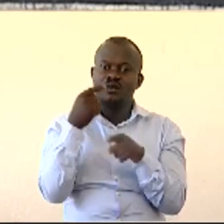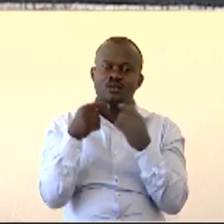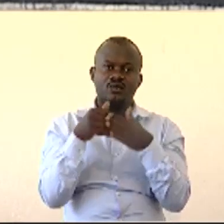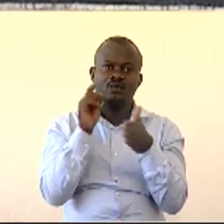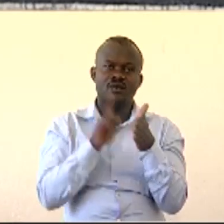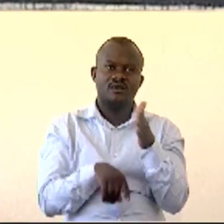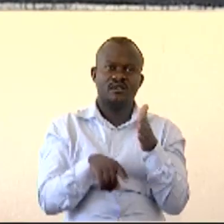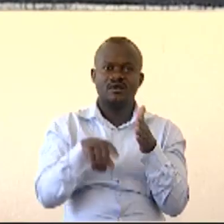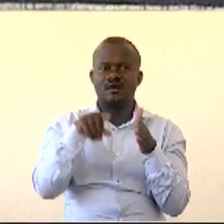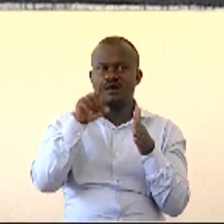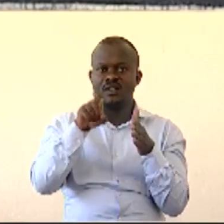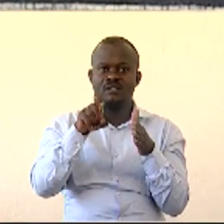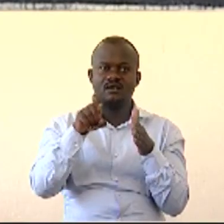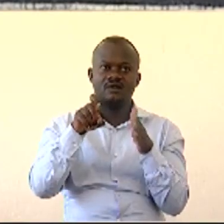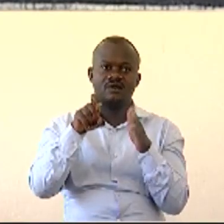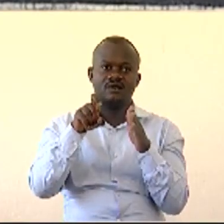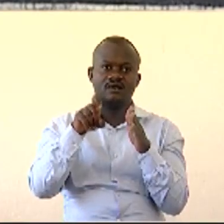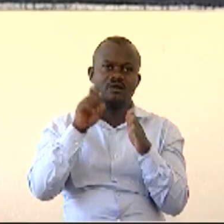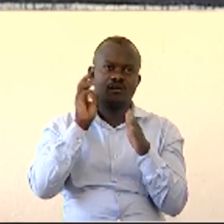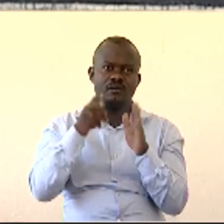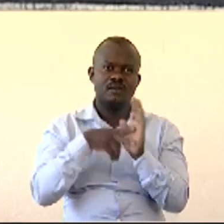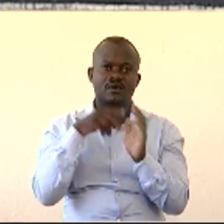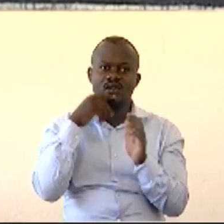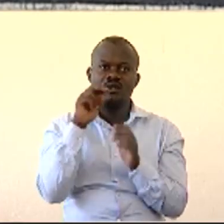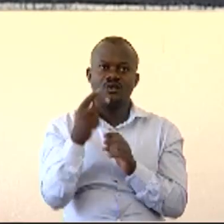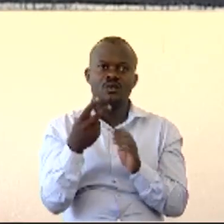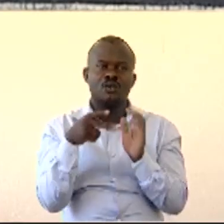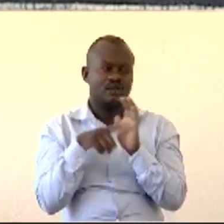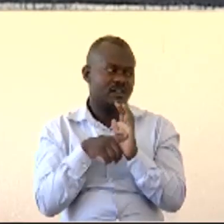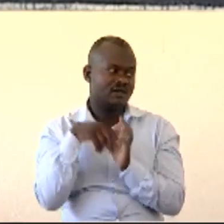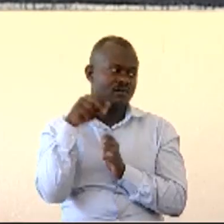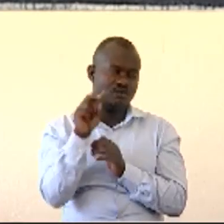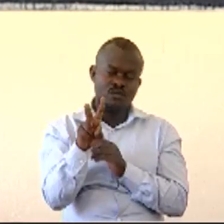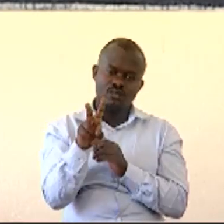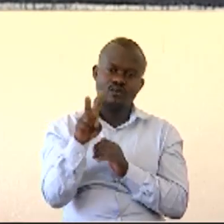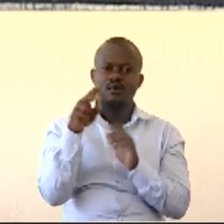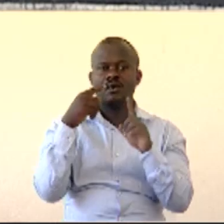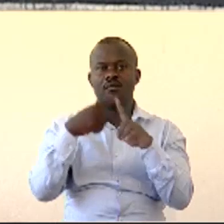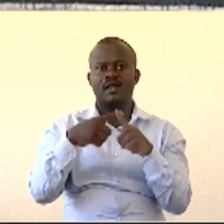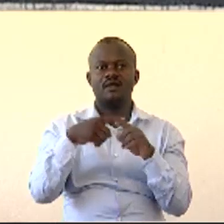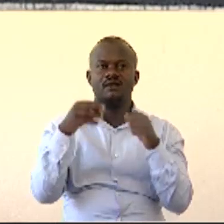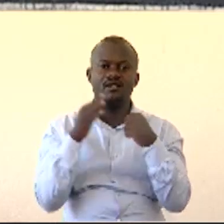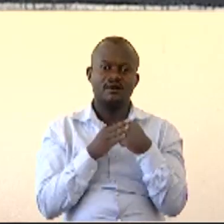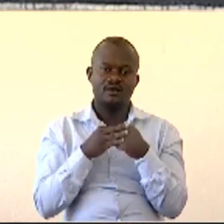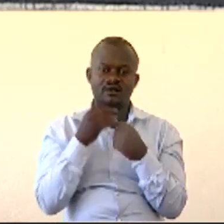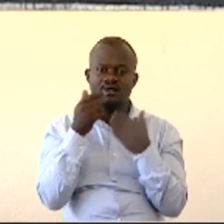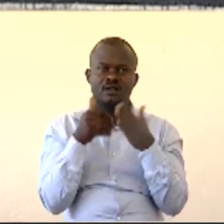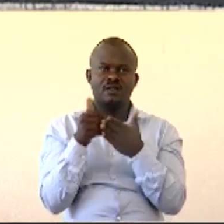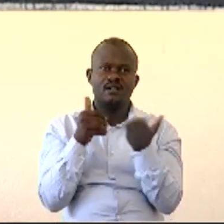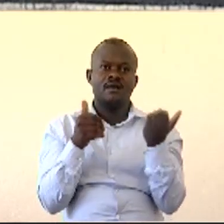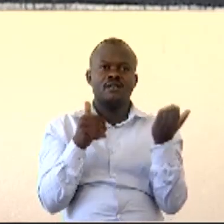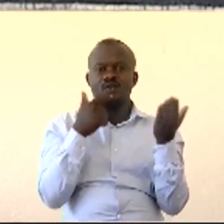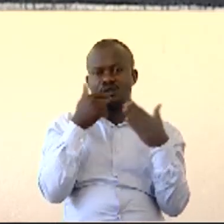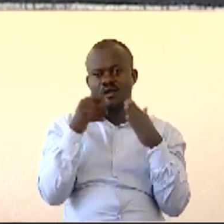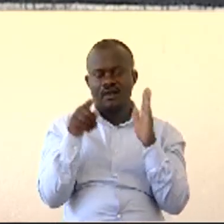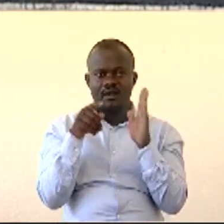no. X will be equaling to -2 plus 8. Just take this one, this side. So